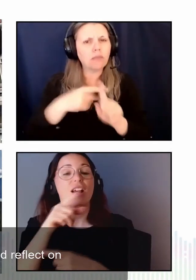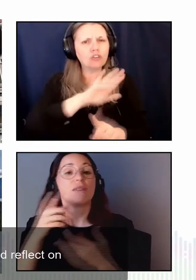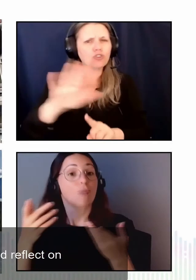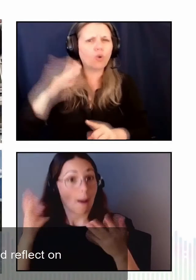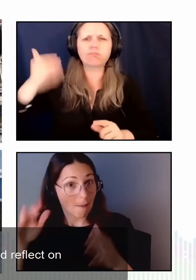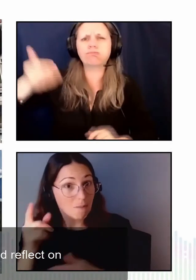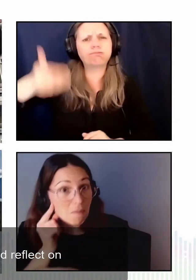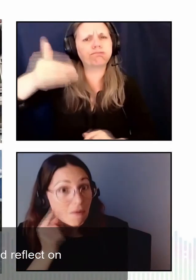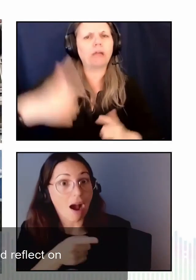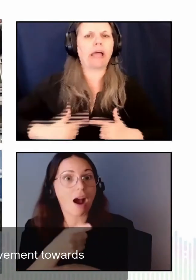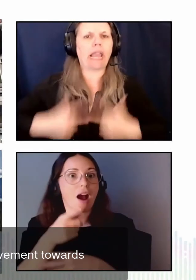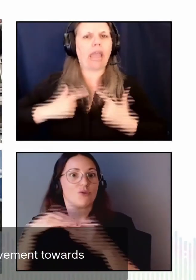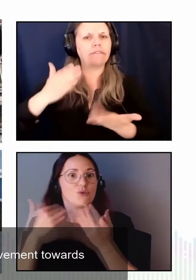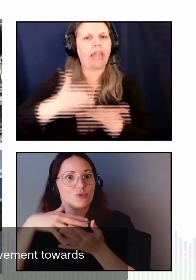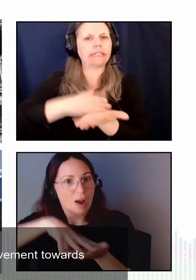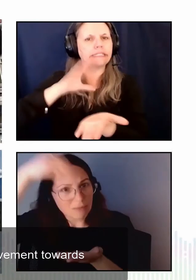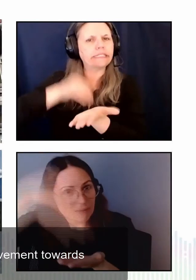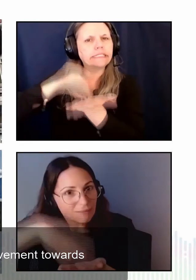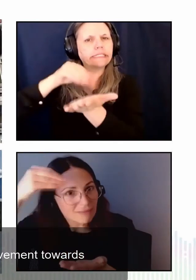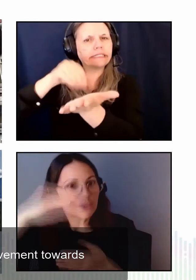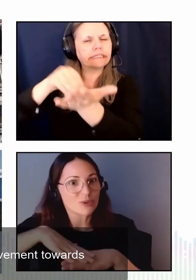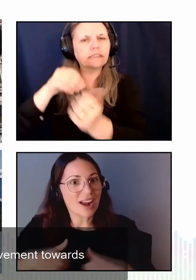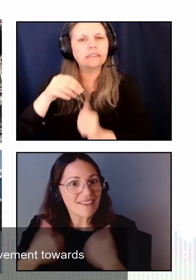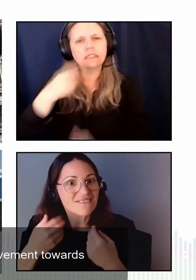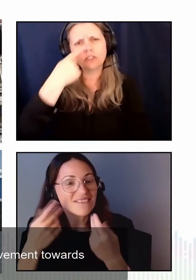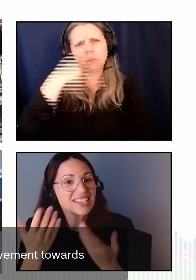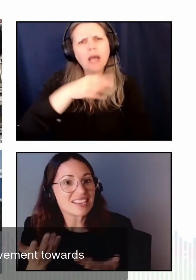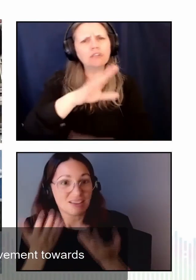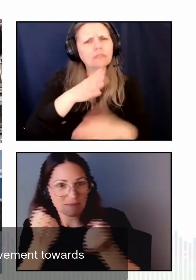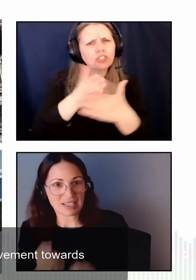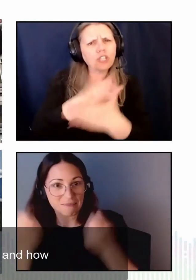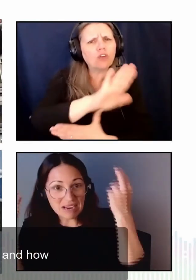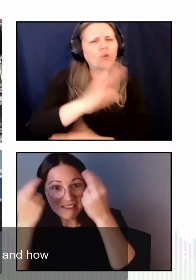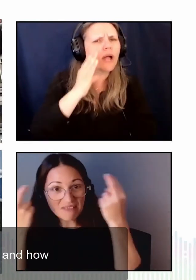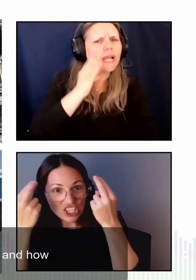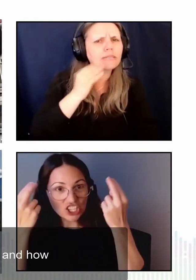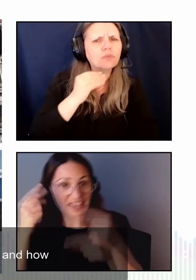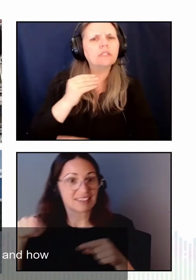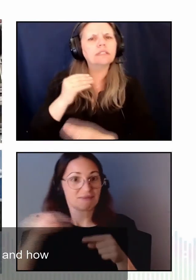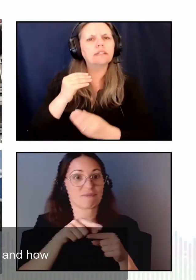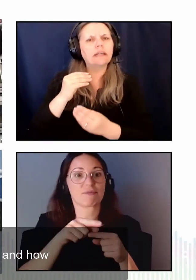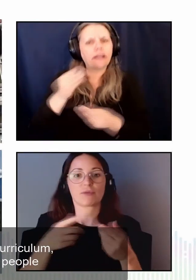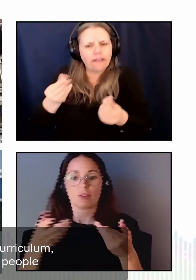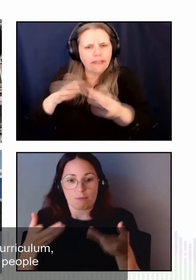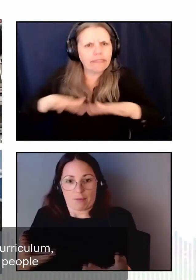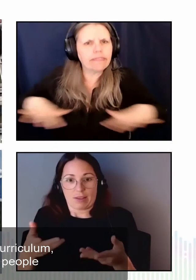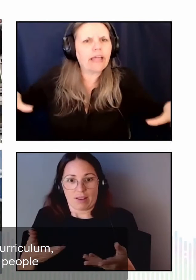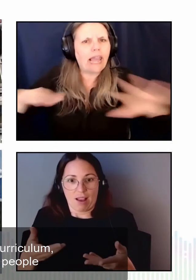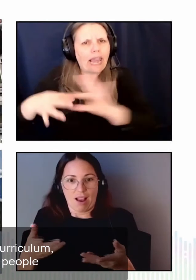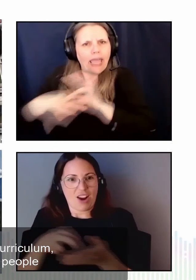I wonder if you could reflect on sort of the land-based learning and the movement towards building some of those reconnections and how we